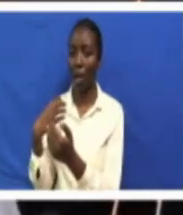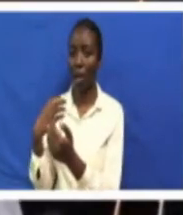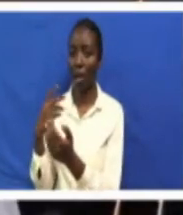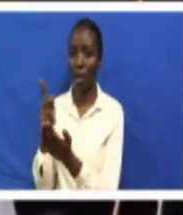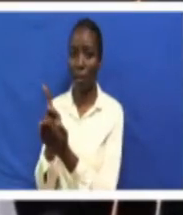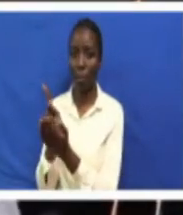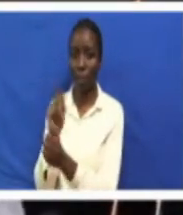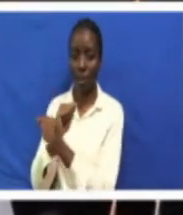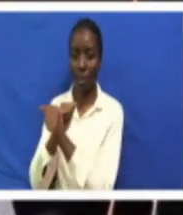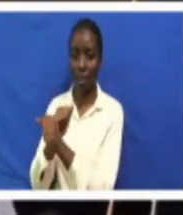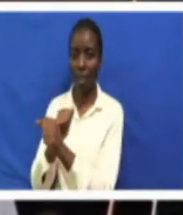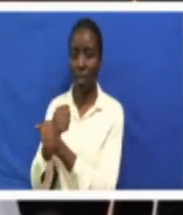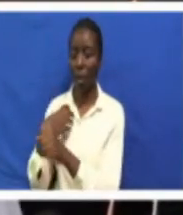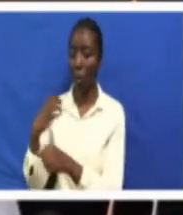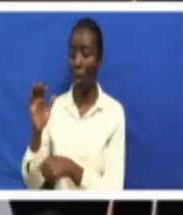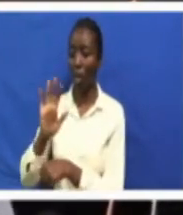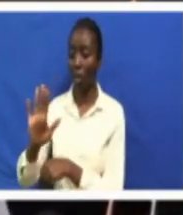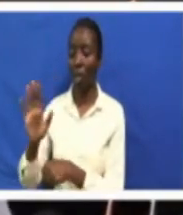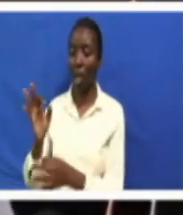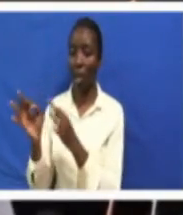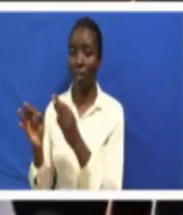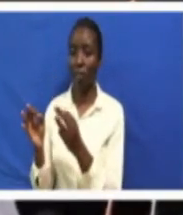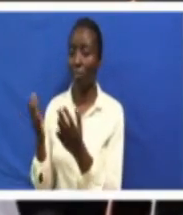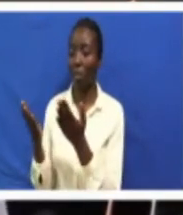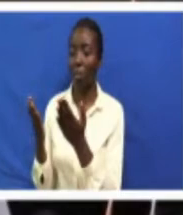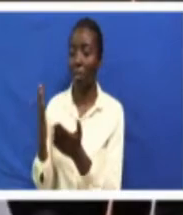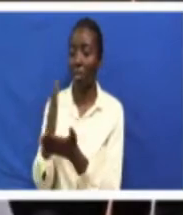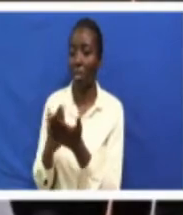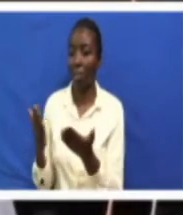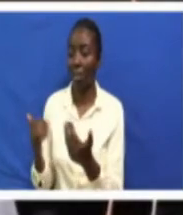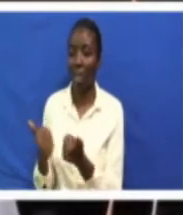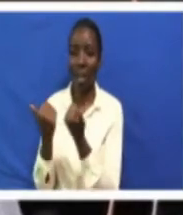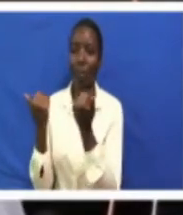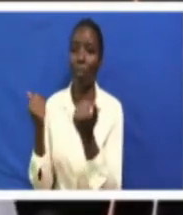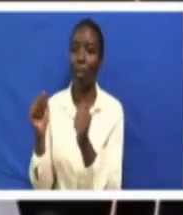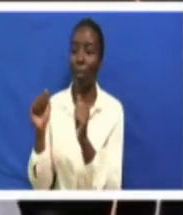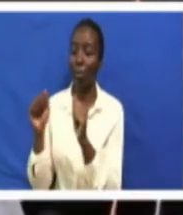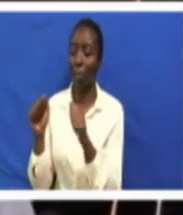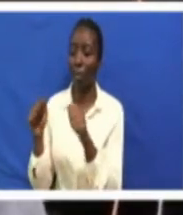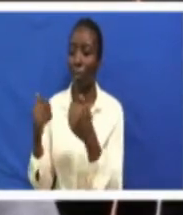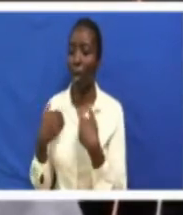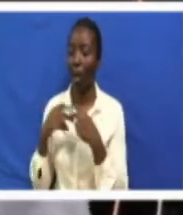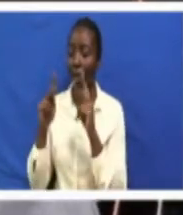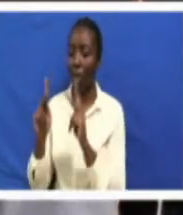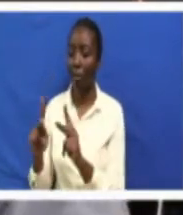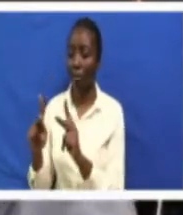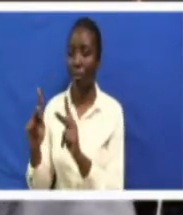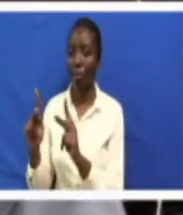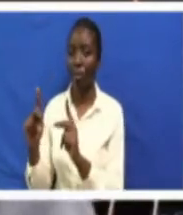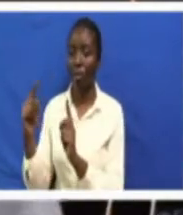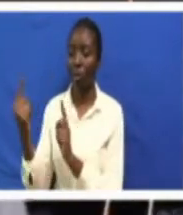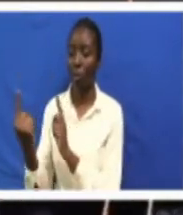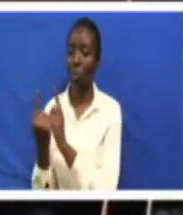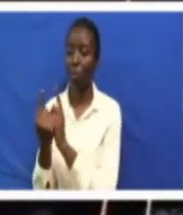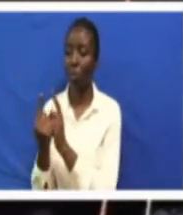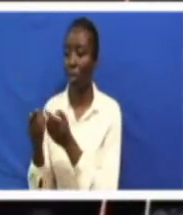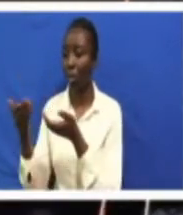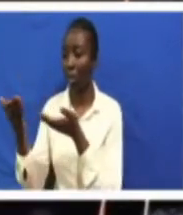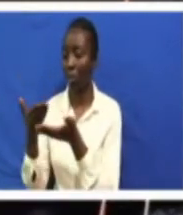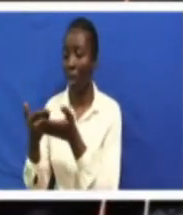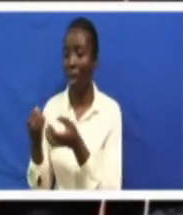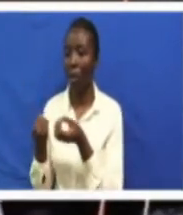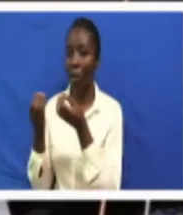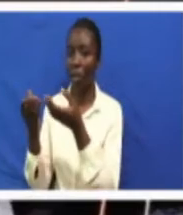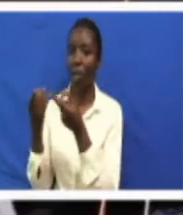a risk arise you have somebody you can talk to for peace uh for peace in life and we are provided that